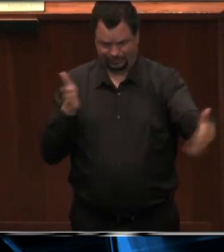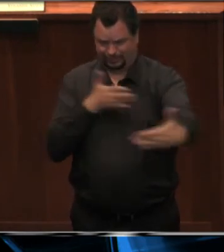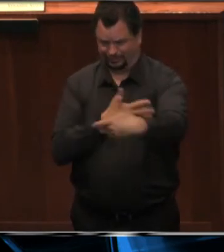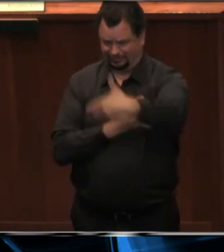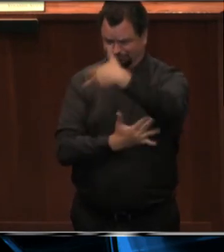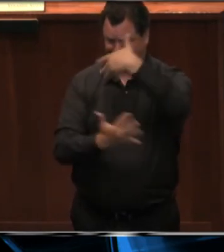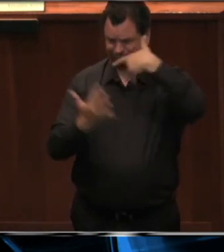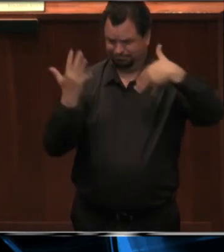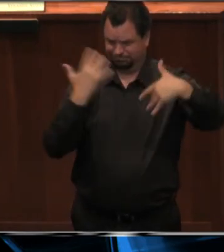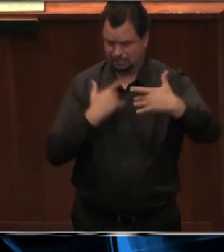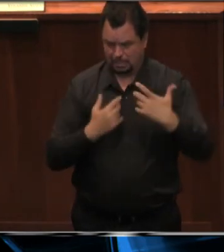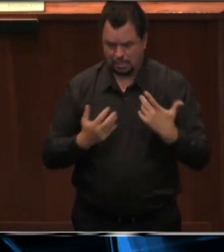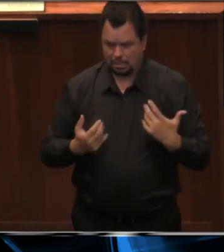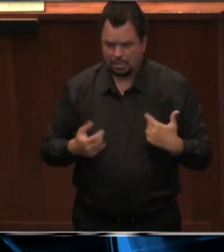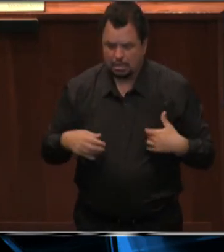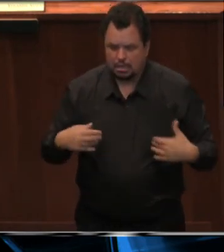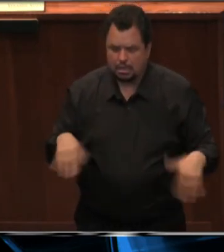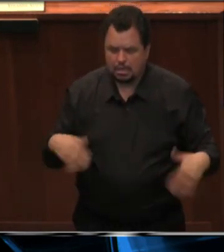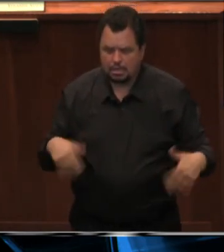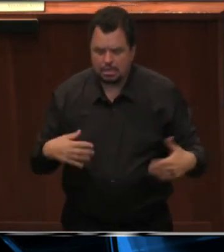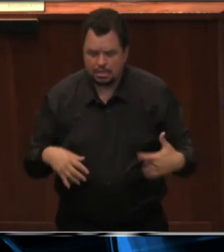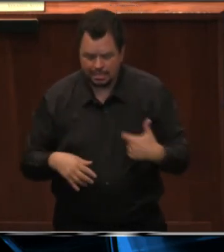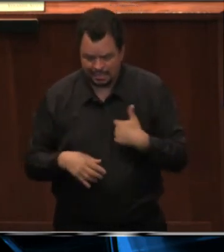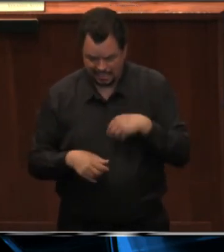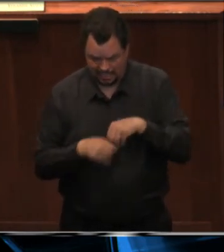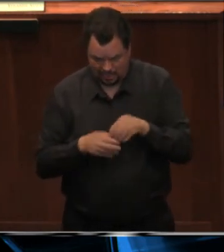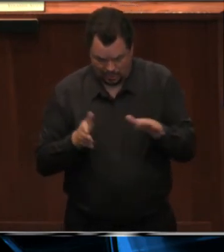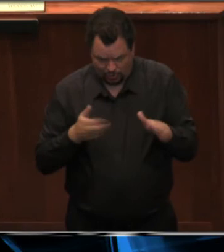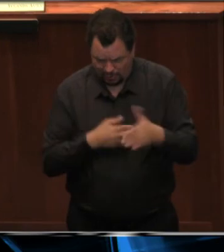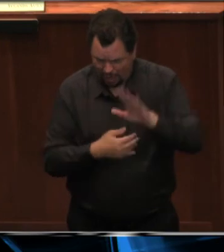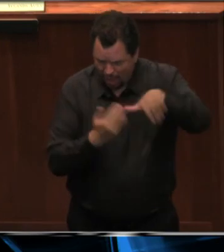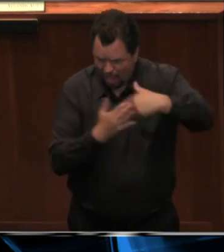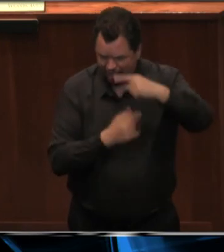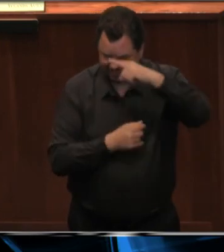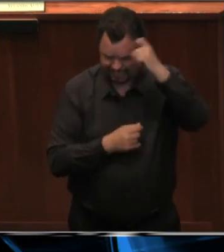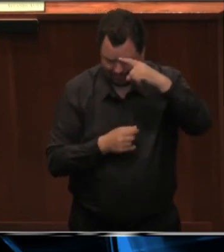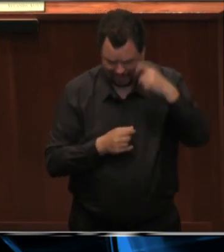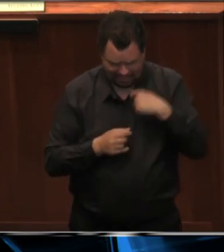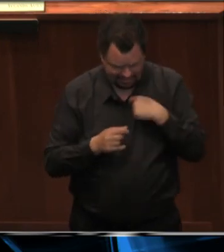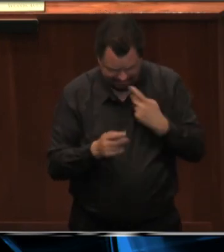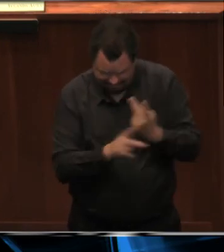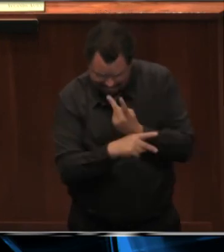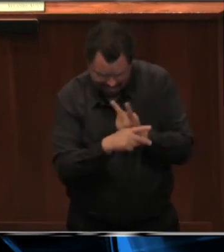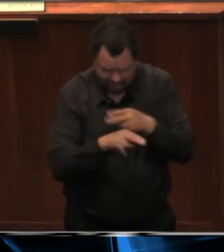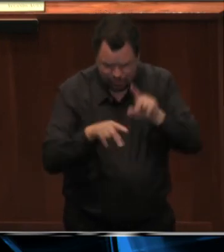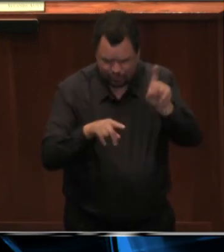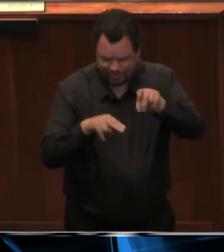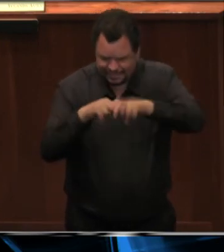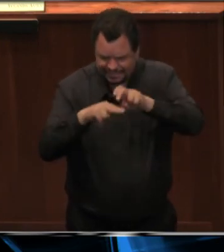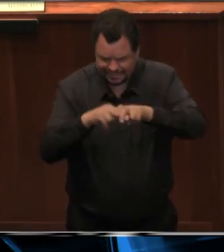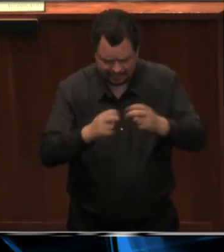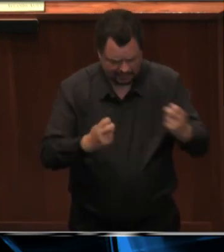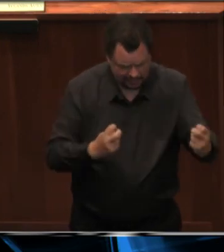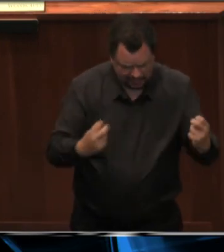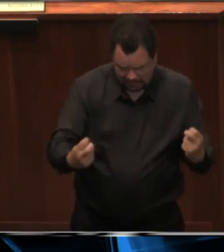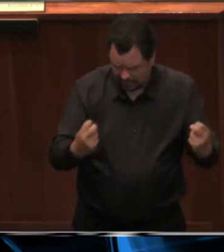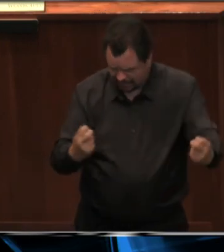all summer trying to stack chairs to figure out how I can make it work, and I don't know how.